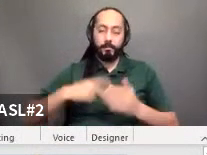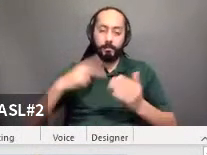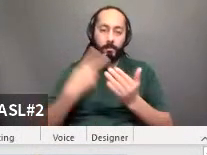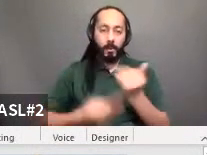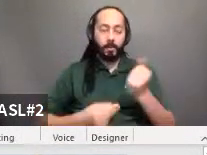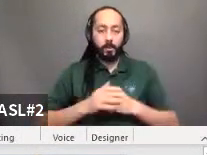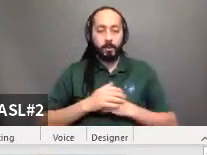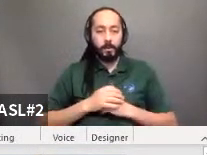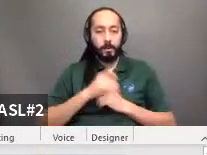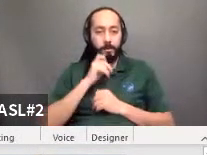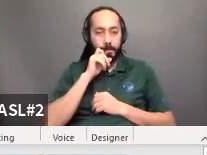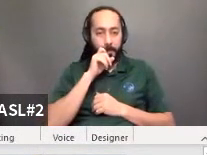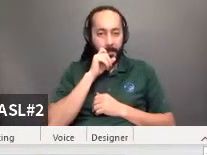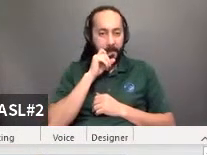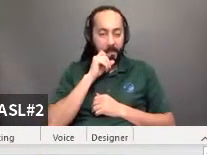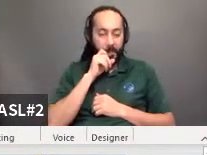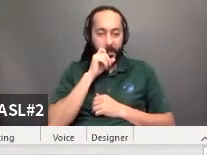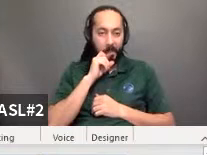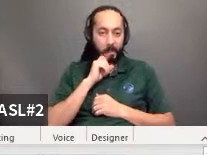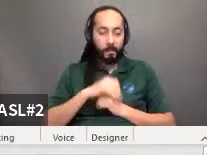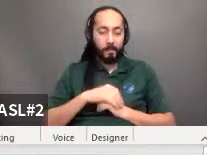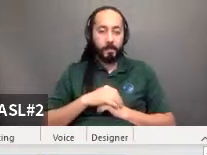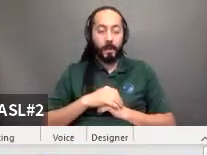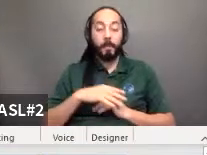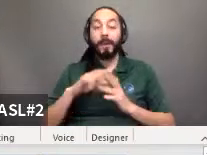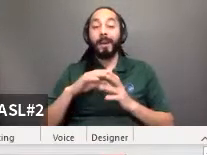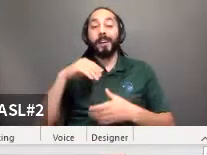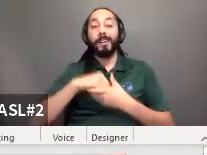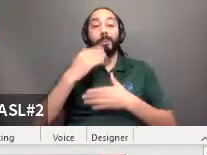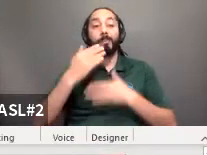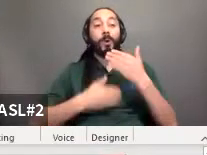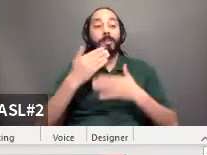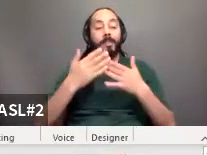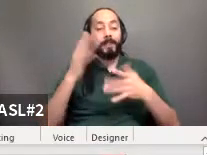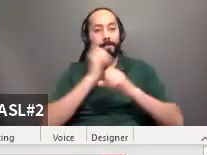of envisioning what we are making, we make sure that we